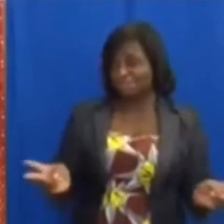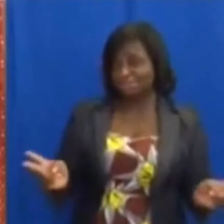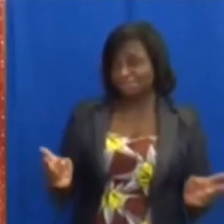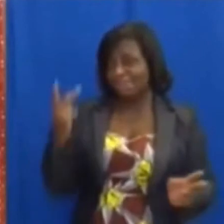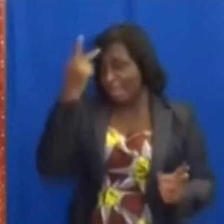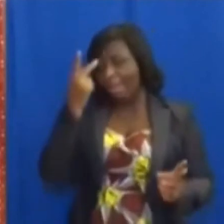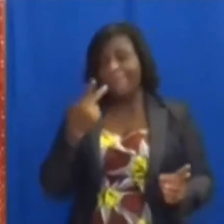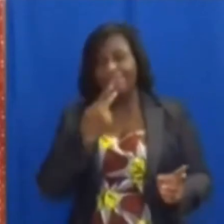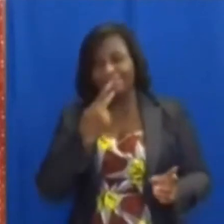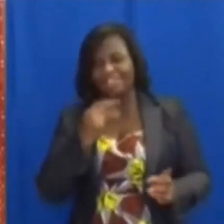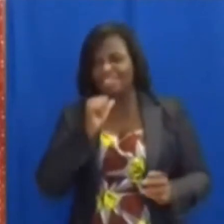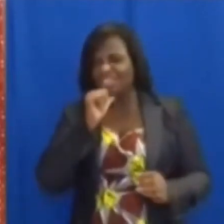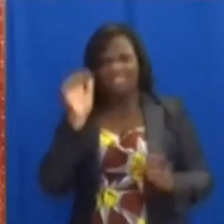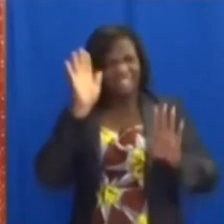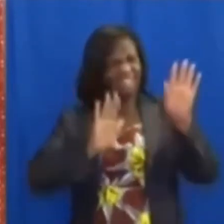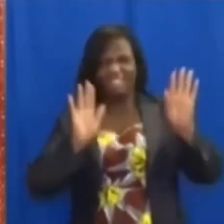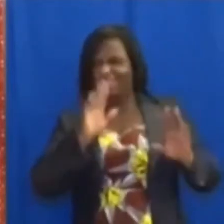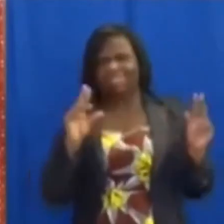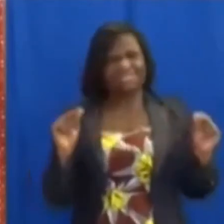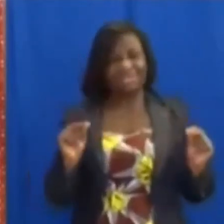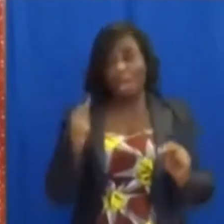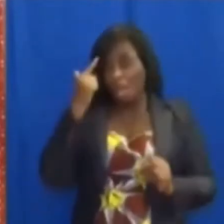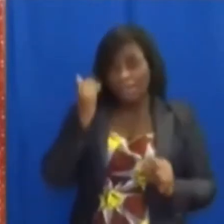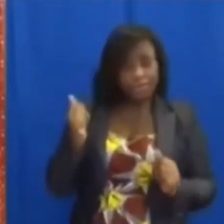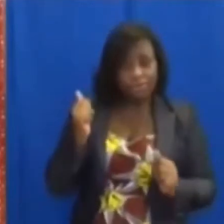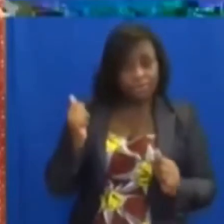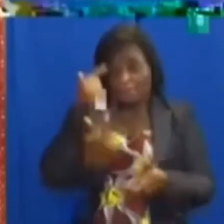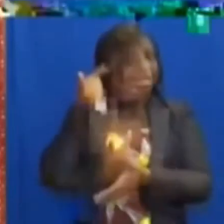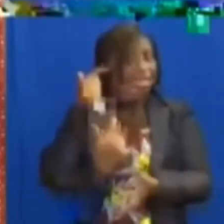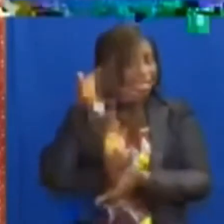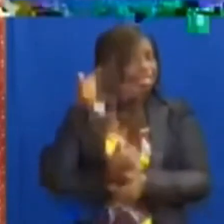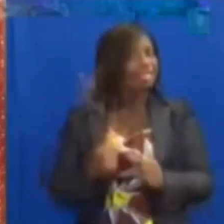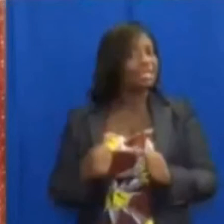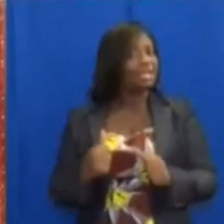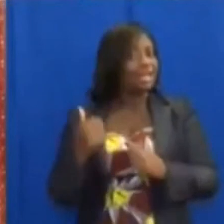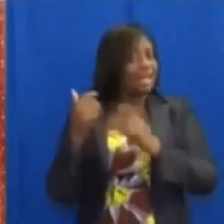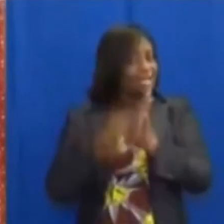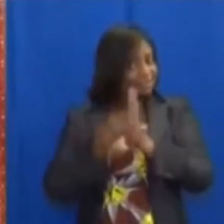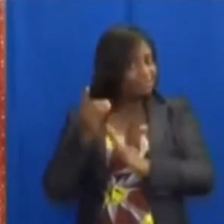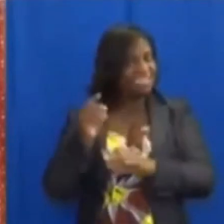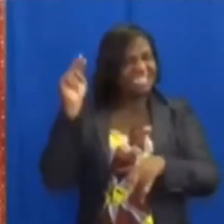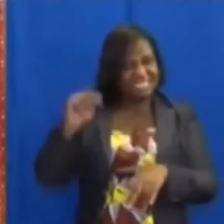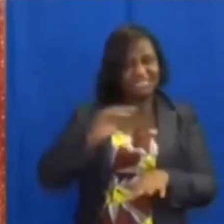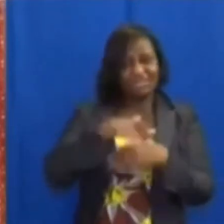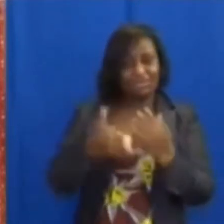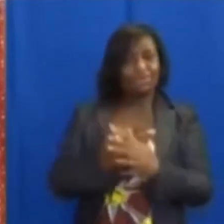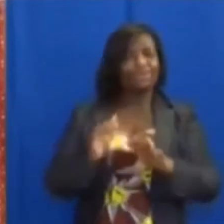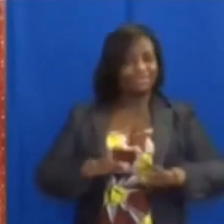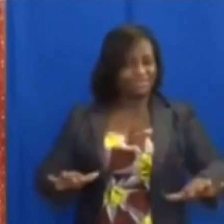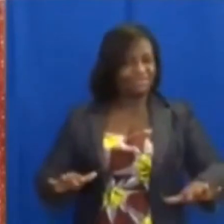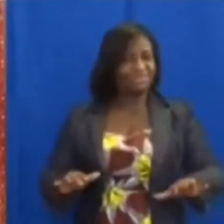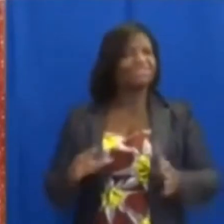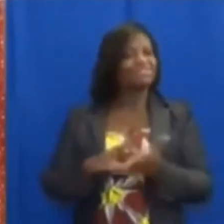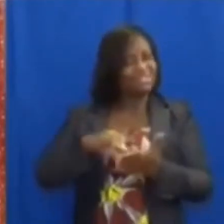war, follow it. Yakanye musu ashanye. Ejake, gana no ya, here beke bi a fair